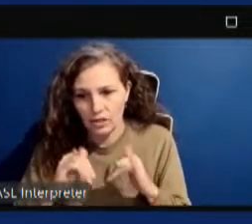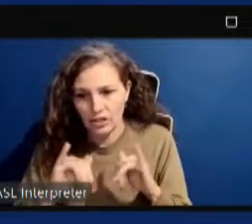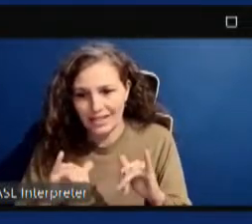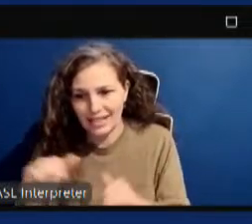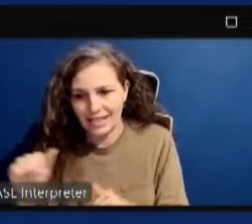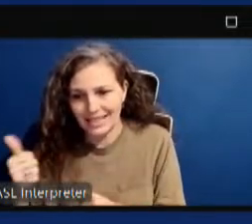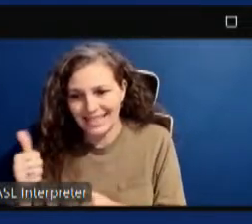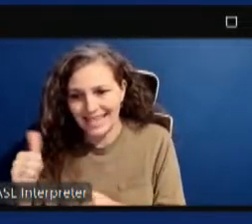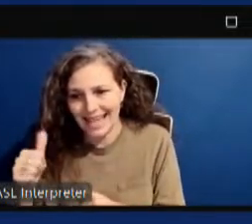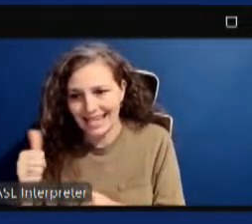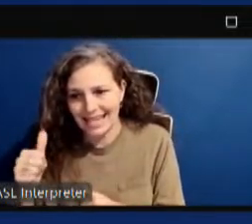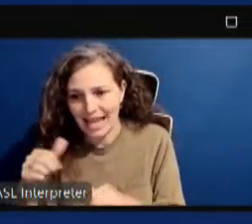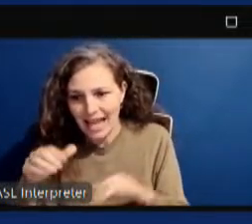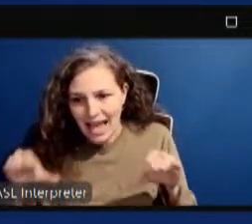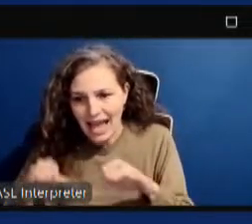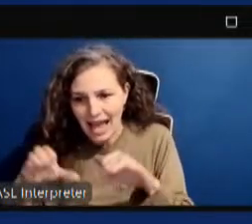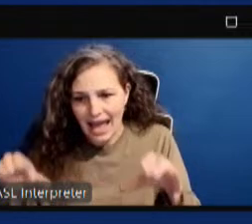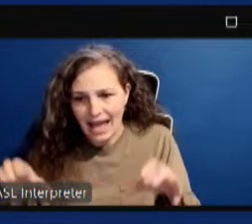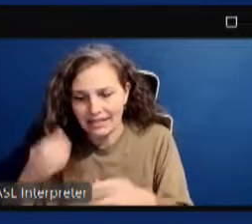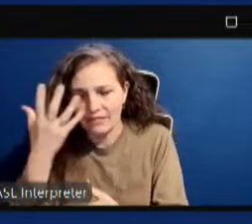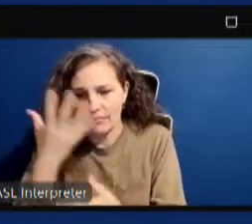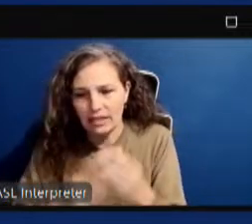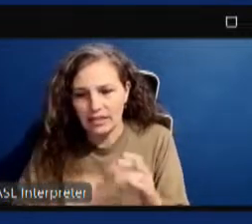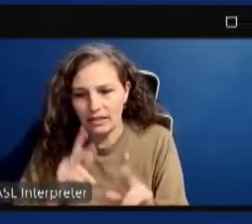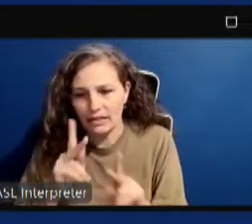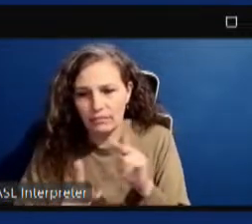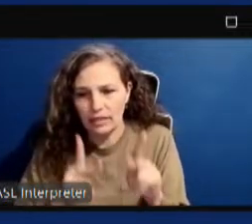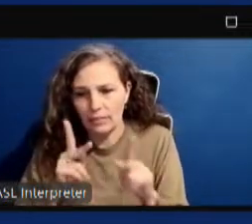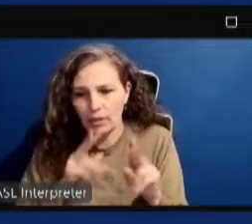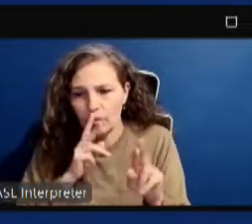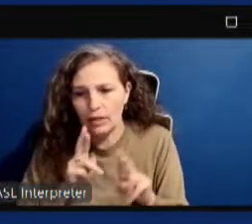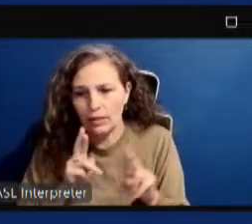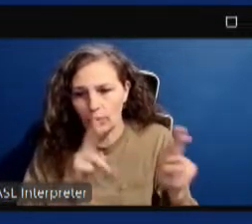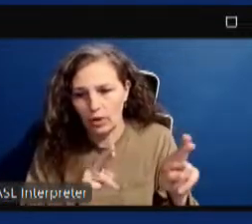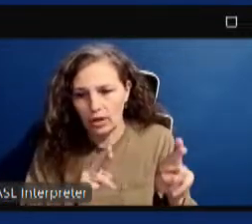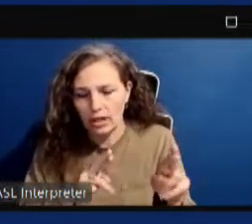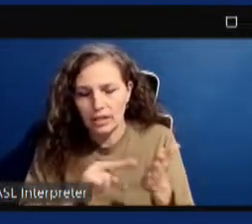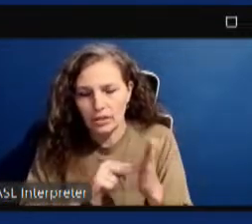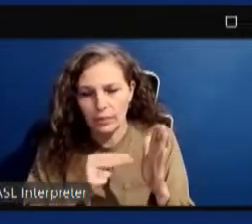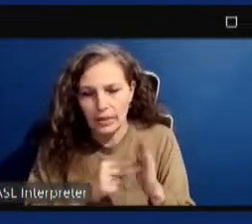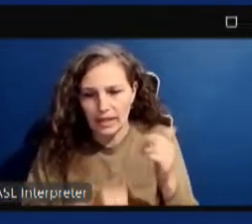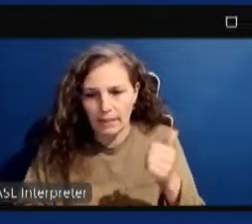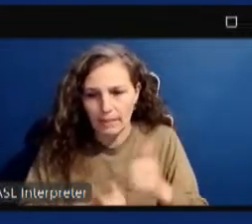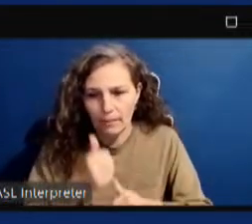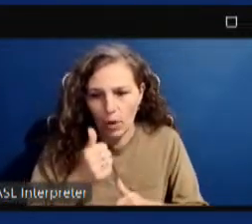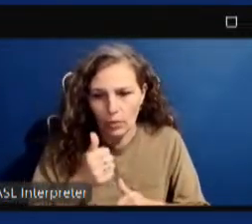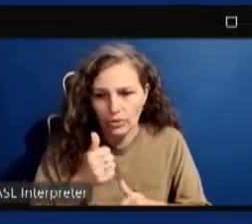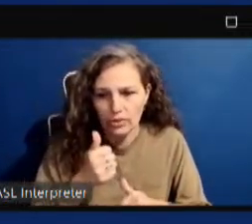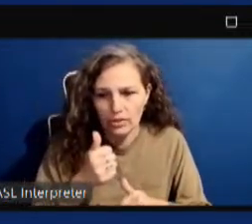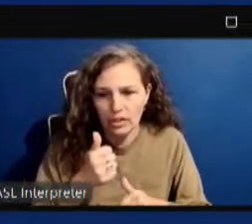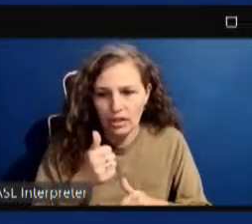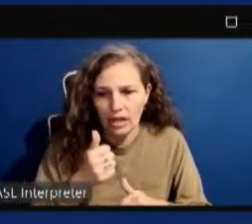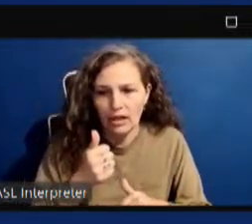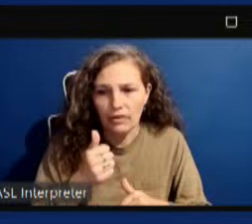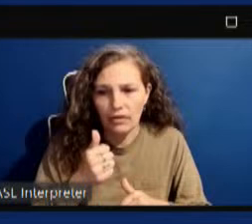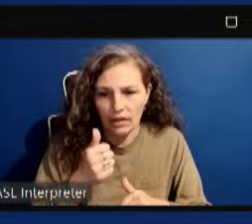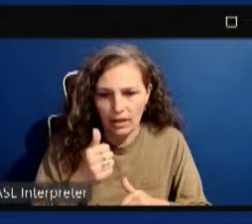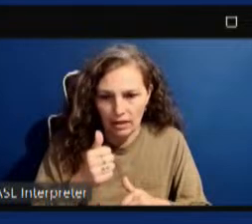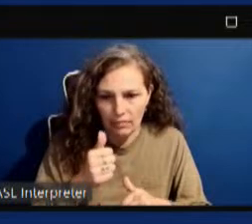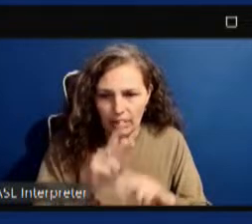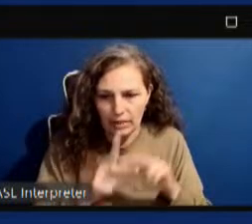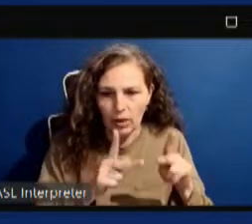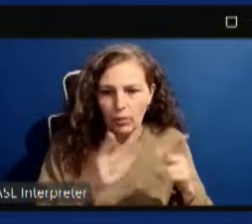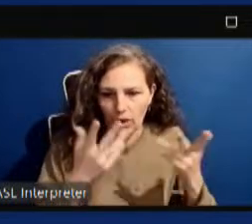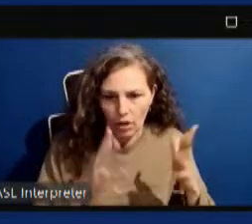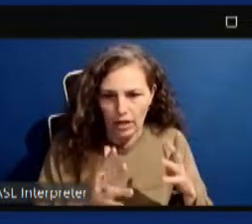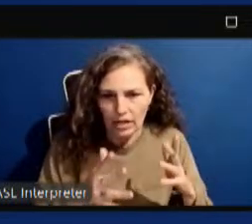10 active missing persons reports. So a majority of those were either located or identified.